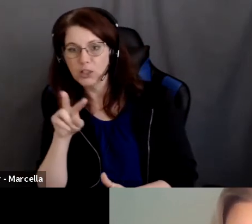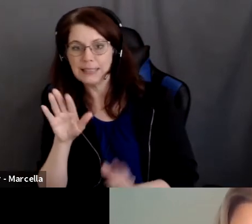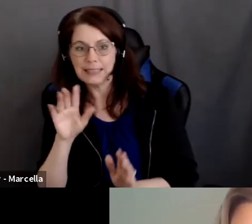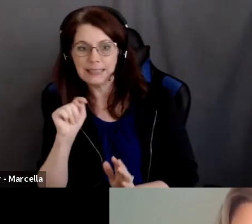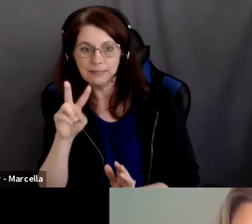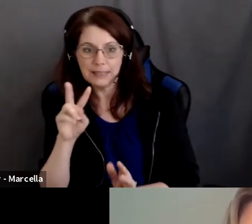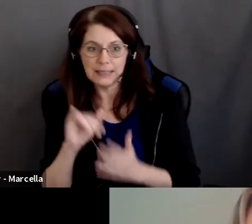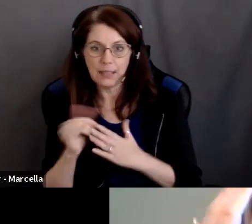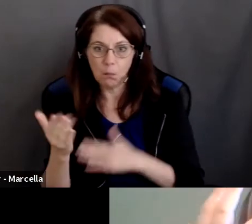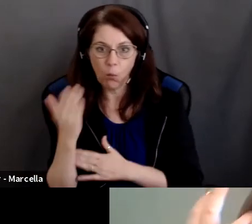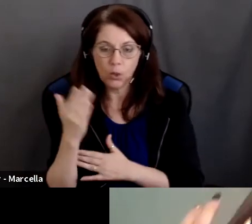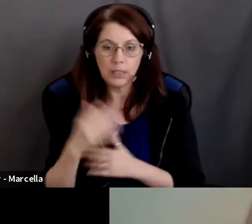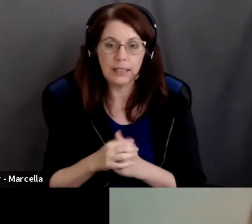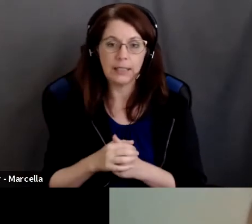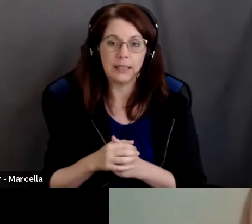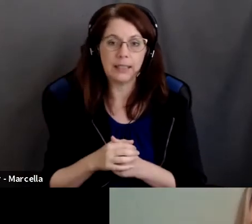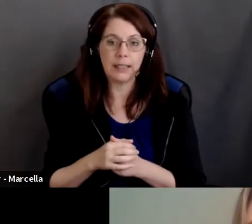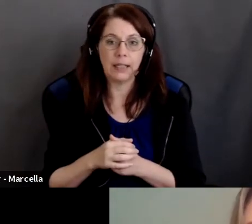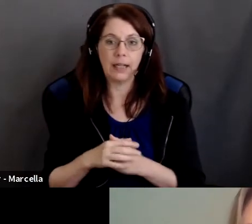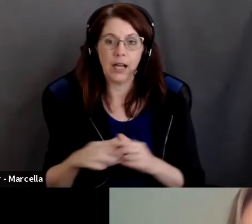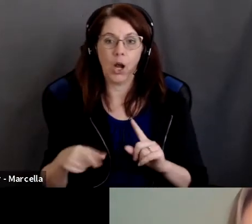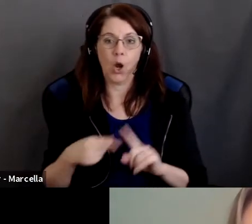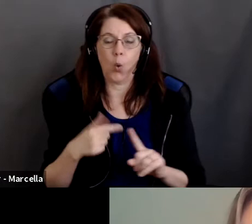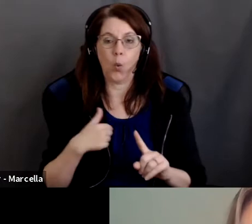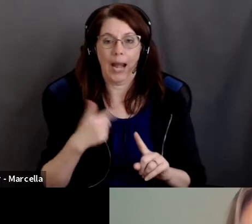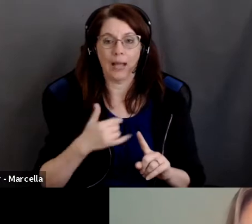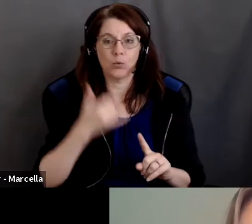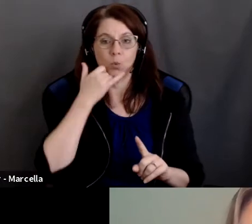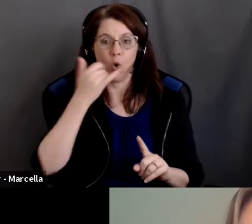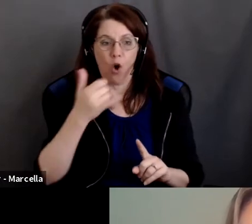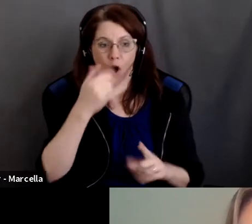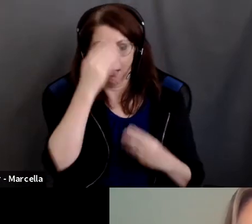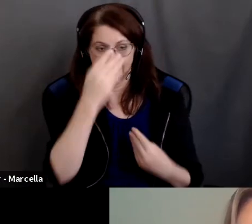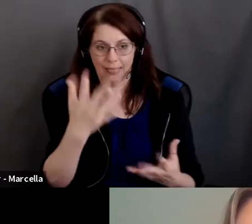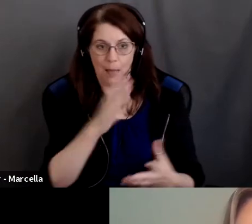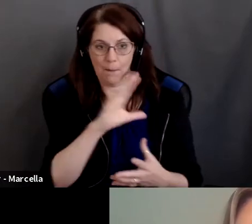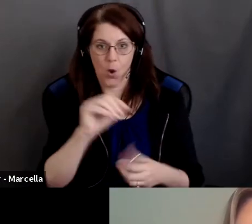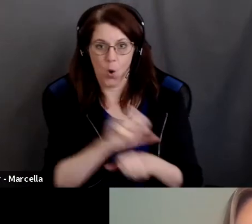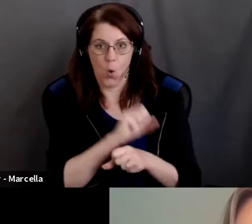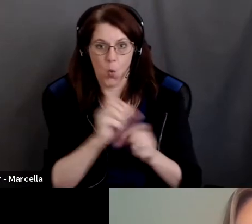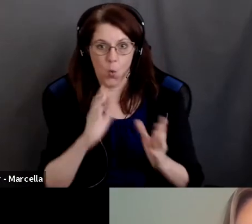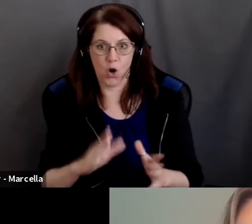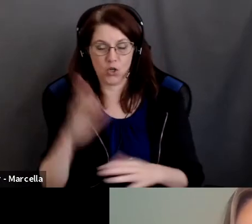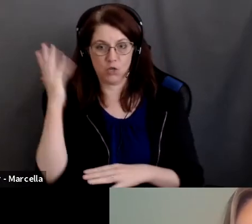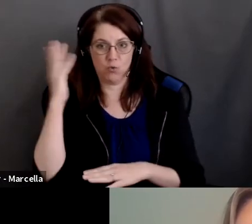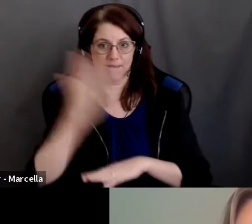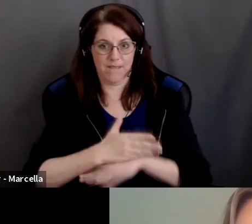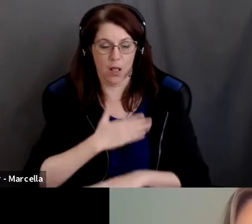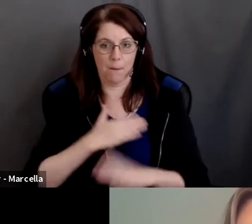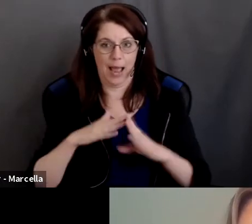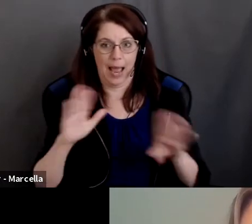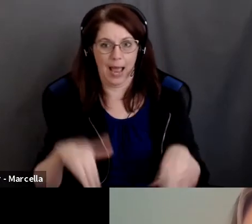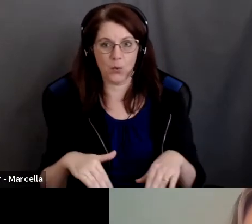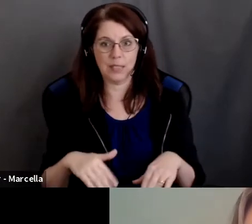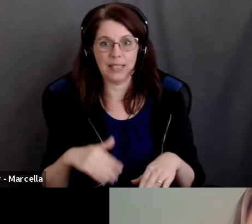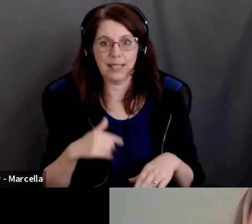morning. And when I had to call and tell my coworkers that a tree had fallen on my house,